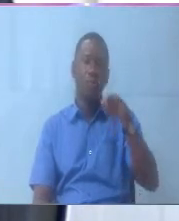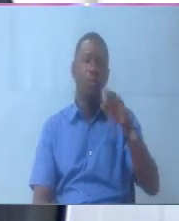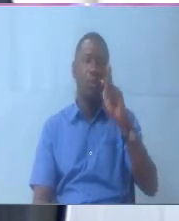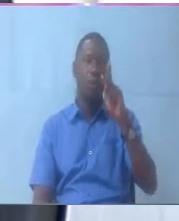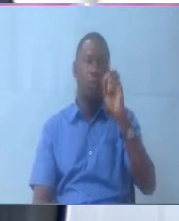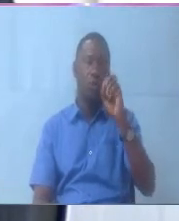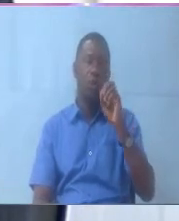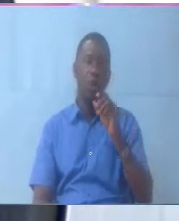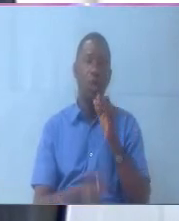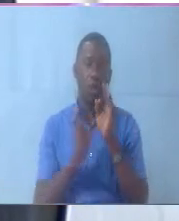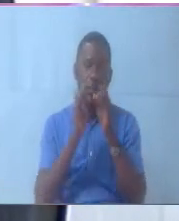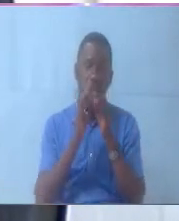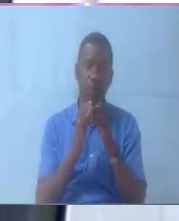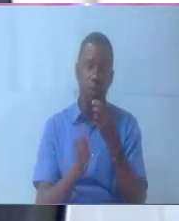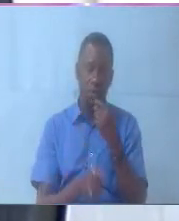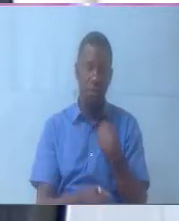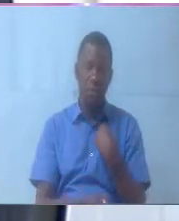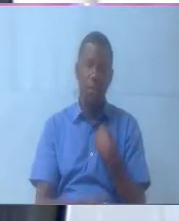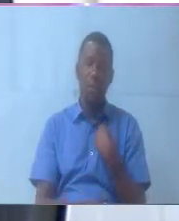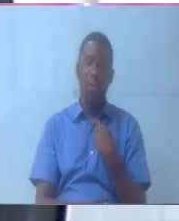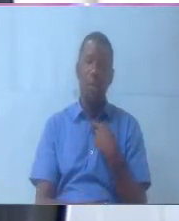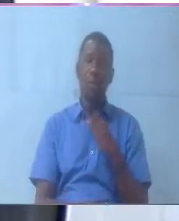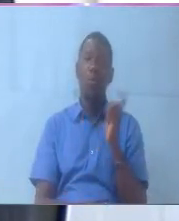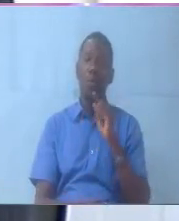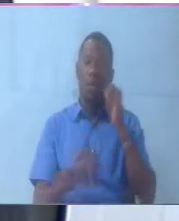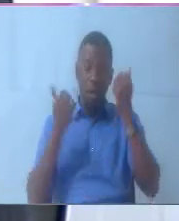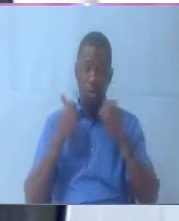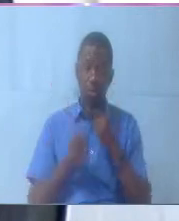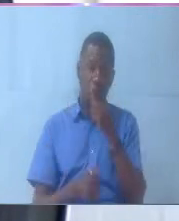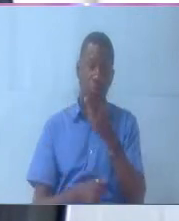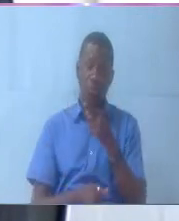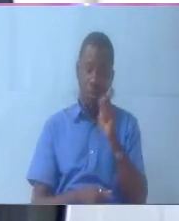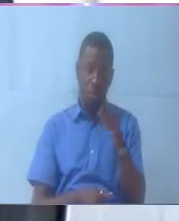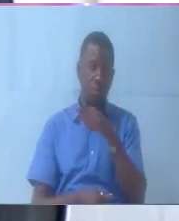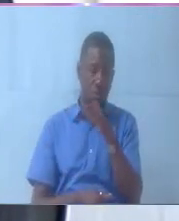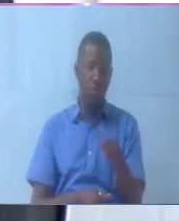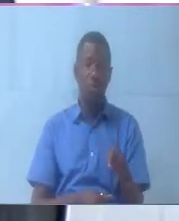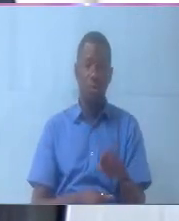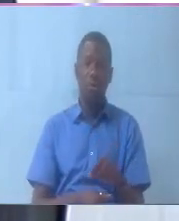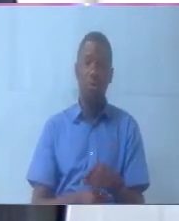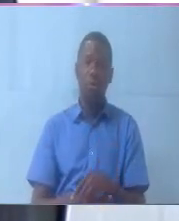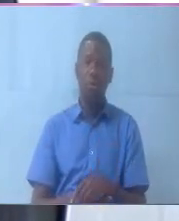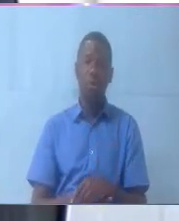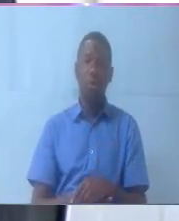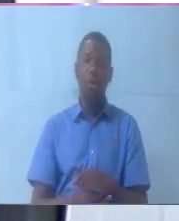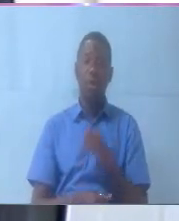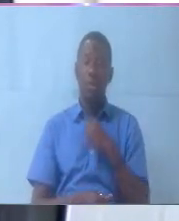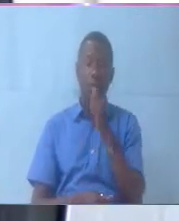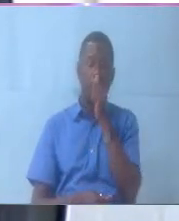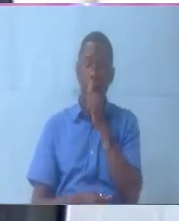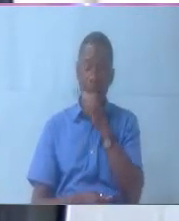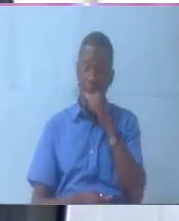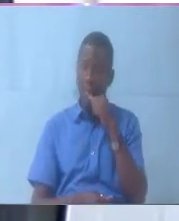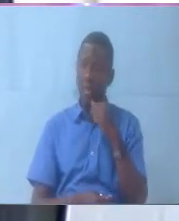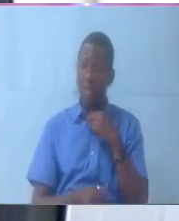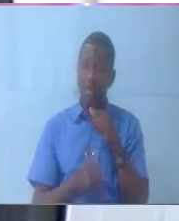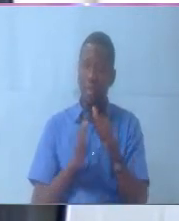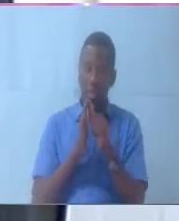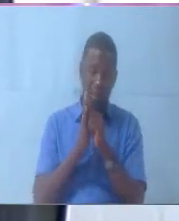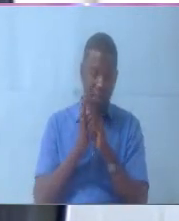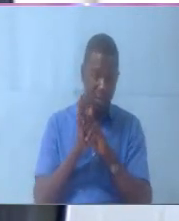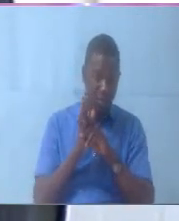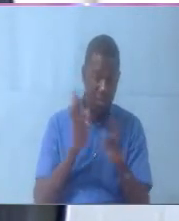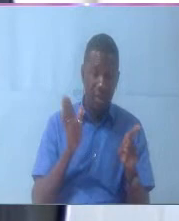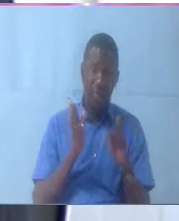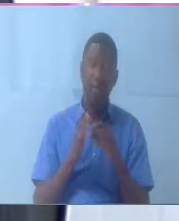And told me what is happening to you is wrong. Aya fanye membe ke kangala anisilo manta. Let's keep this in confidence. Nganyim ke kuti nga